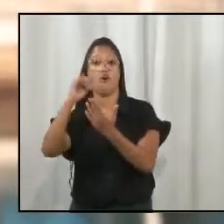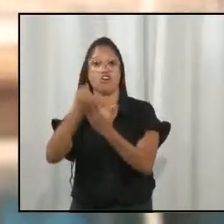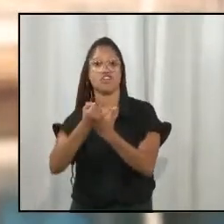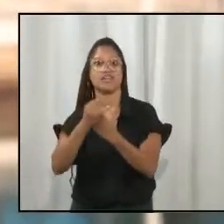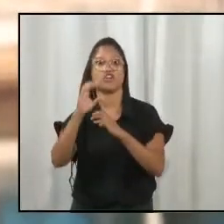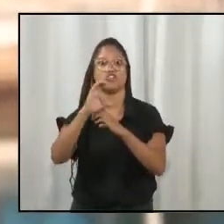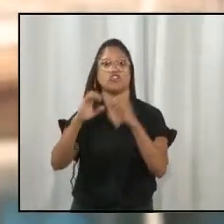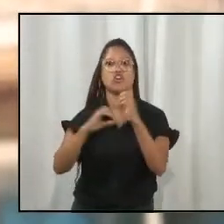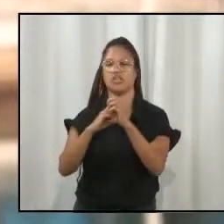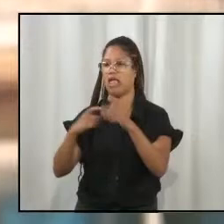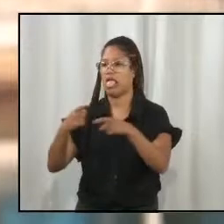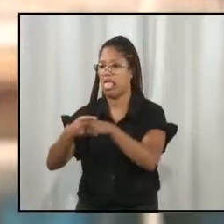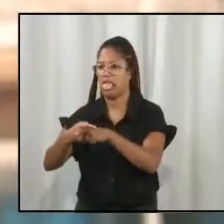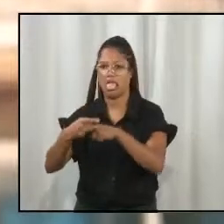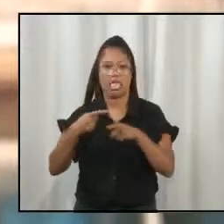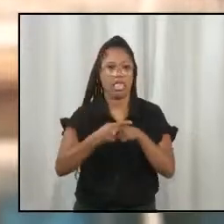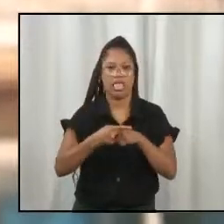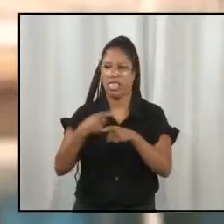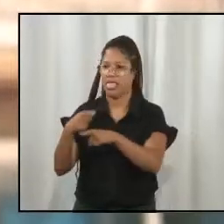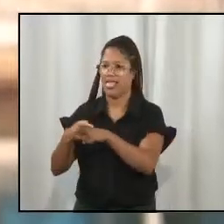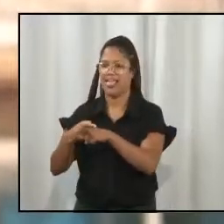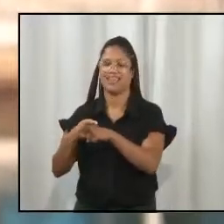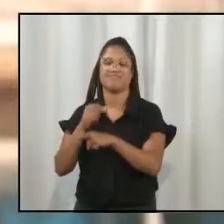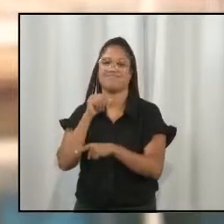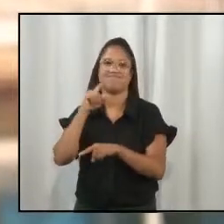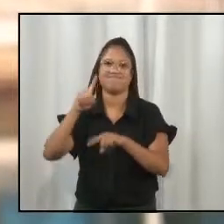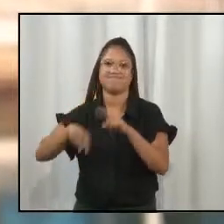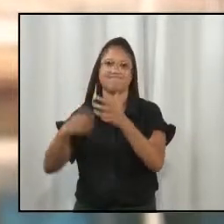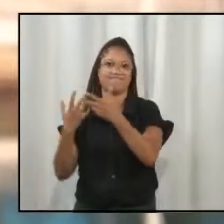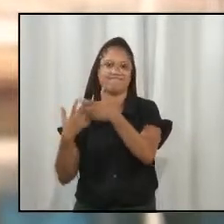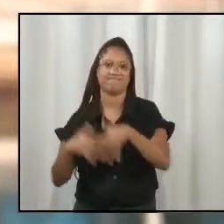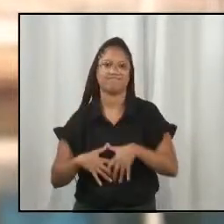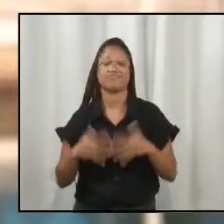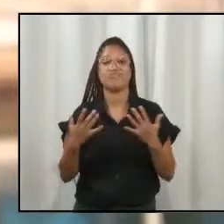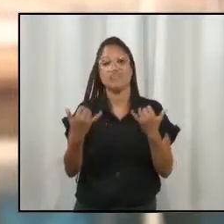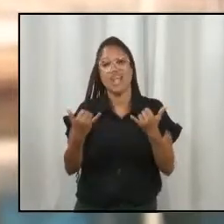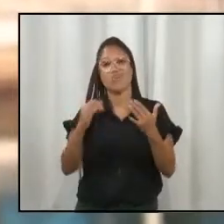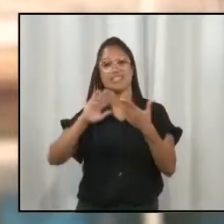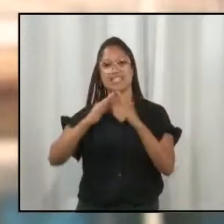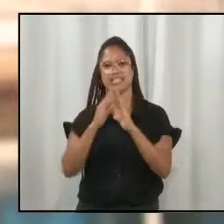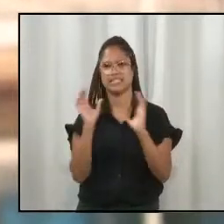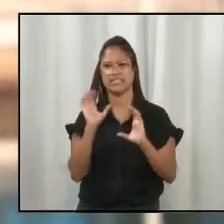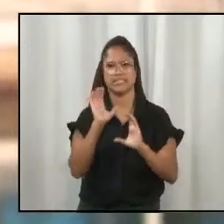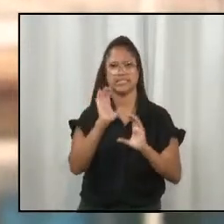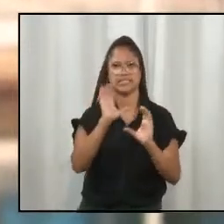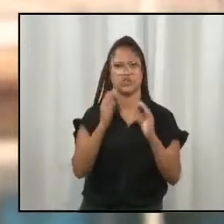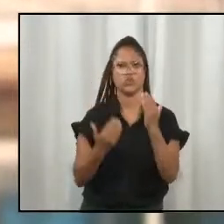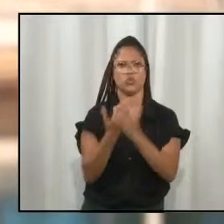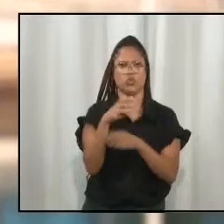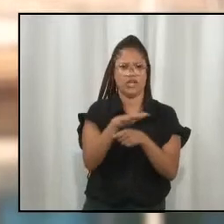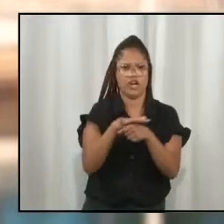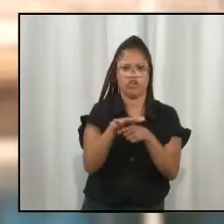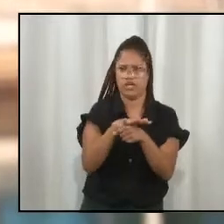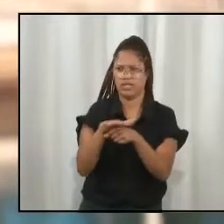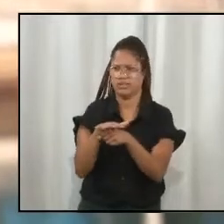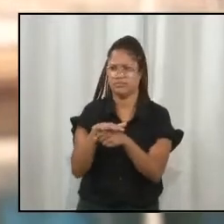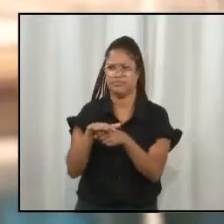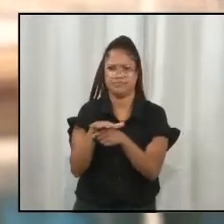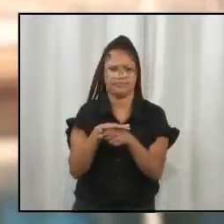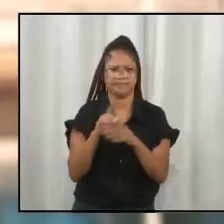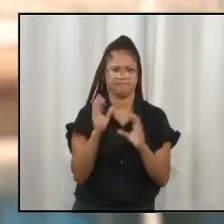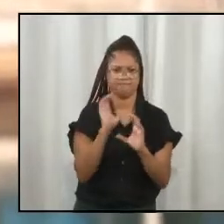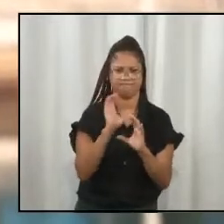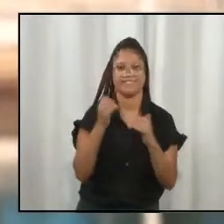result, the city is currently reviewing and assessing other potential project sites within the city, and we will